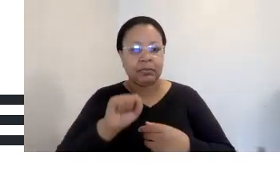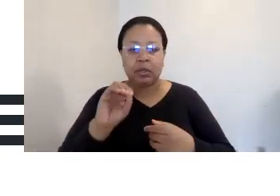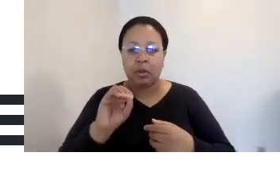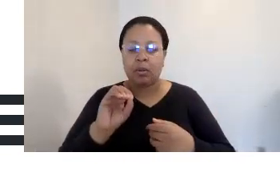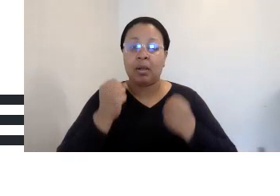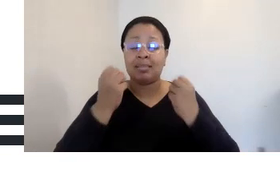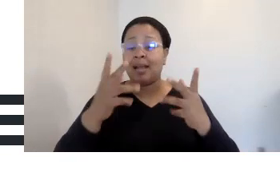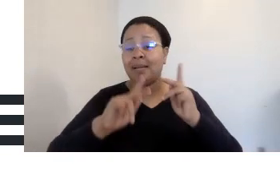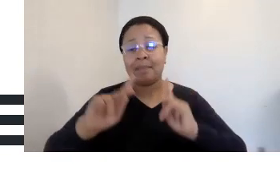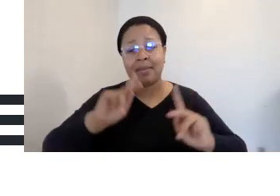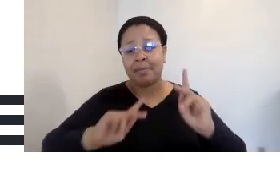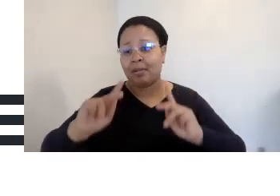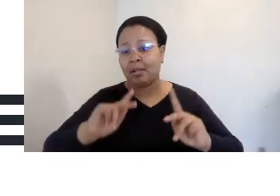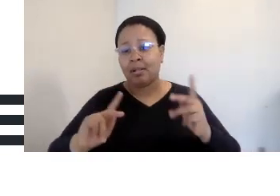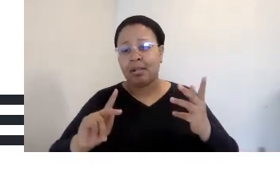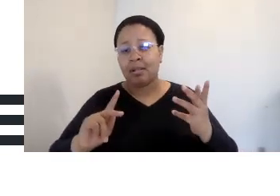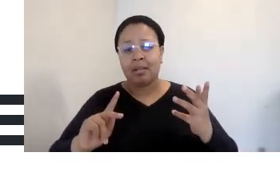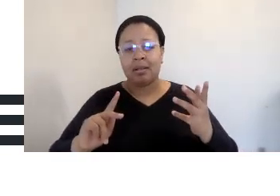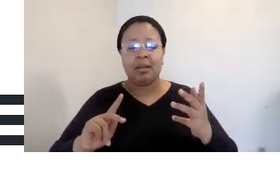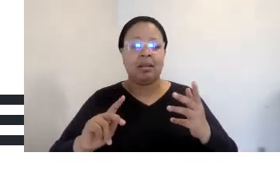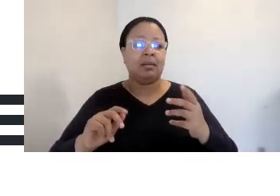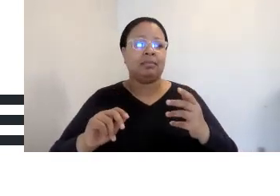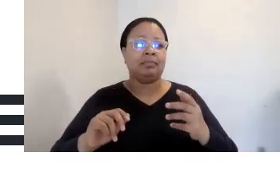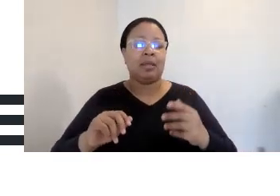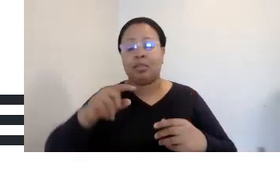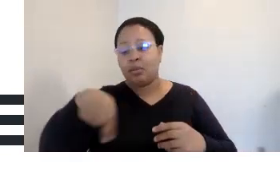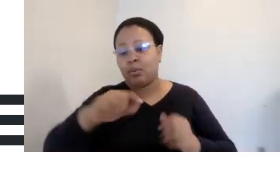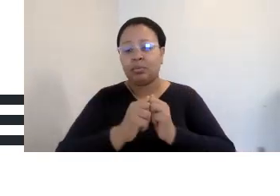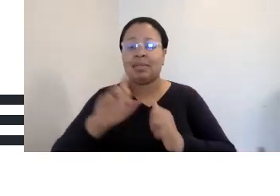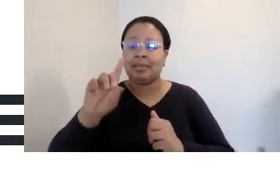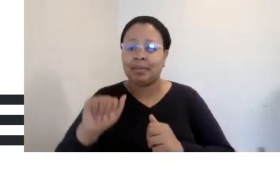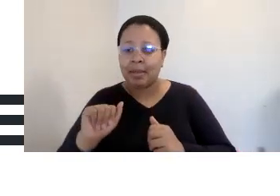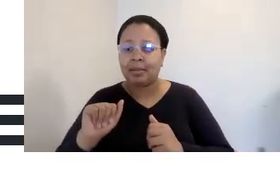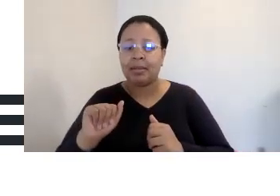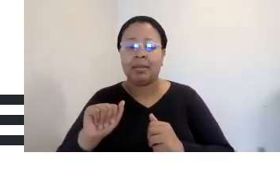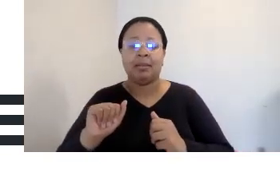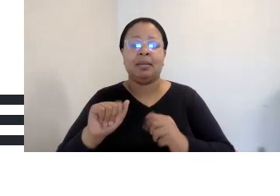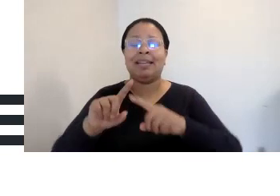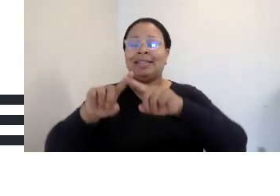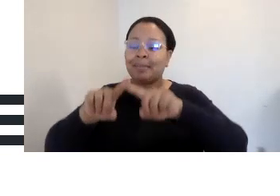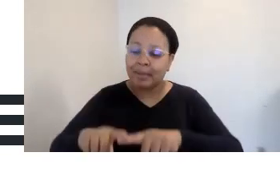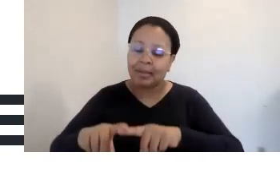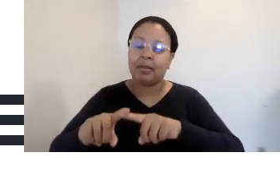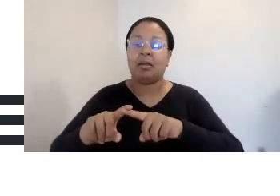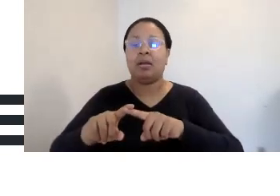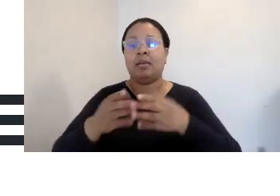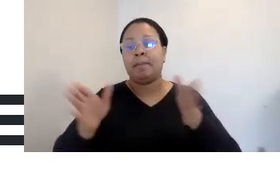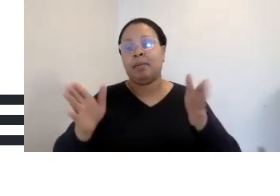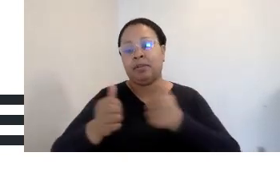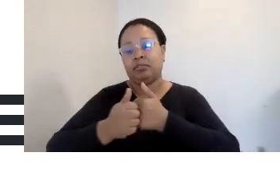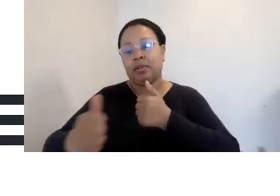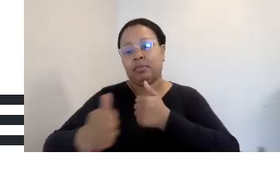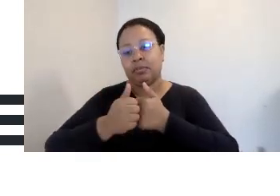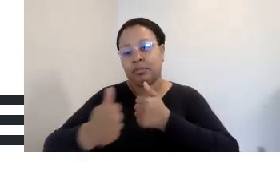lots of people, including individuals with disabilities, rely on public transportation, especially in the context